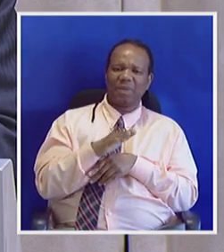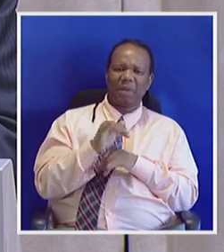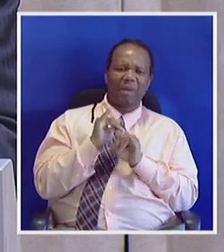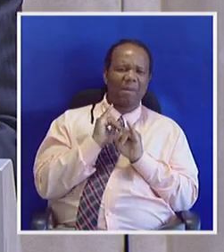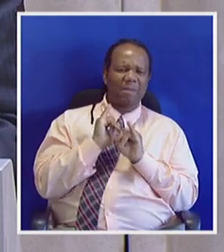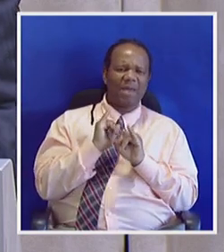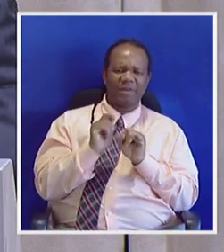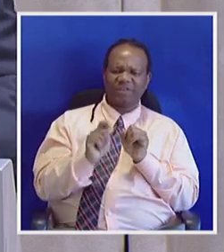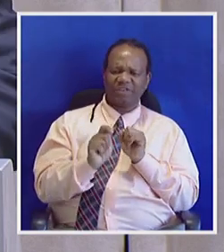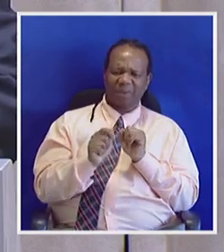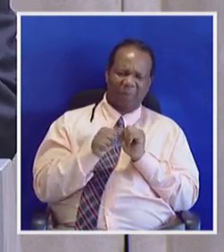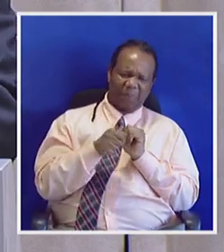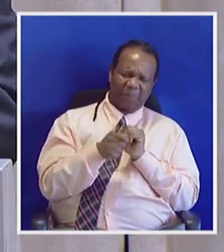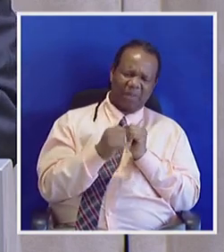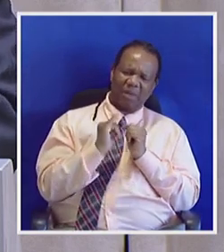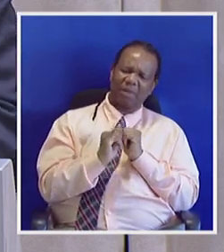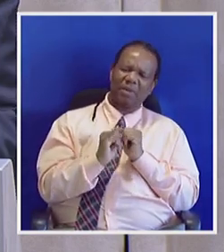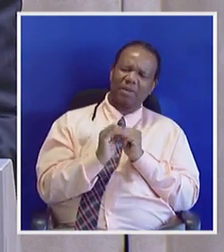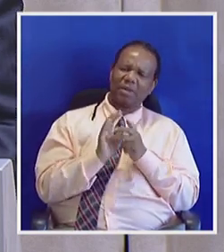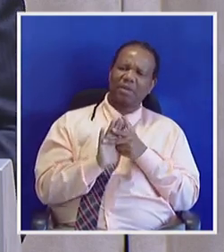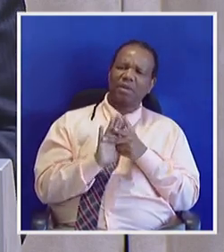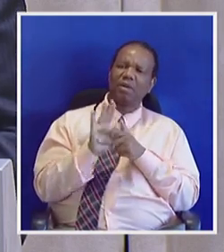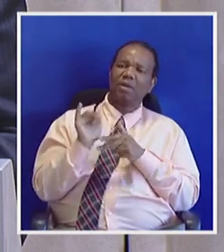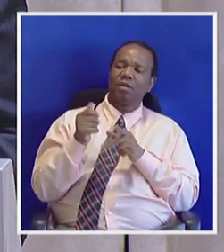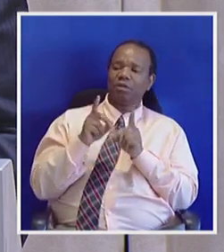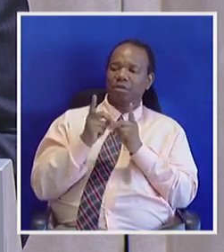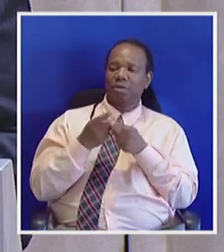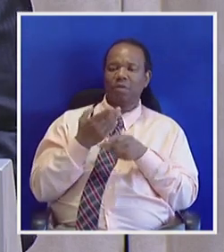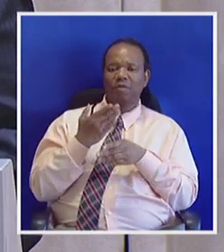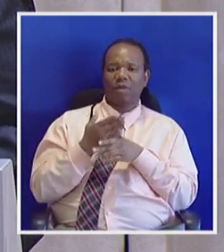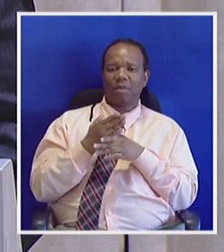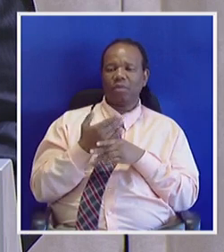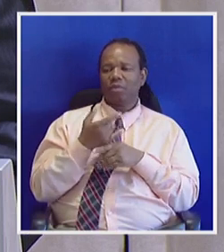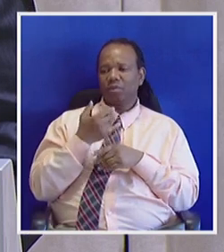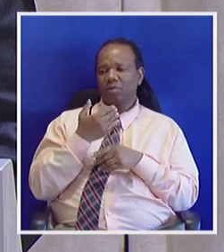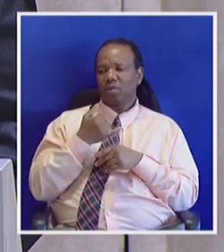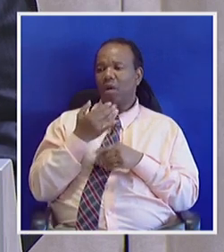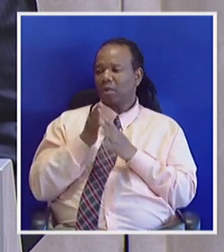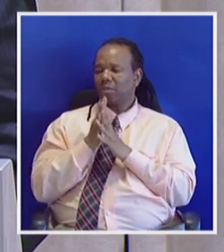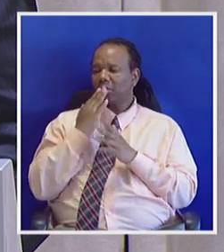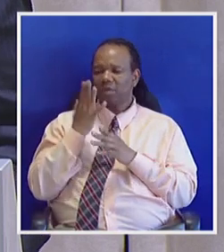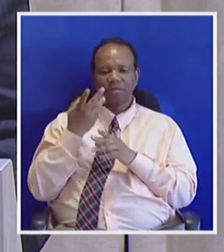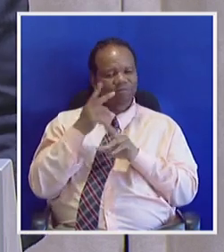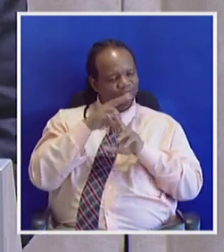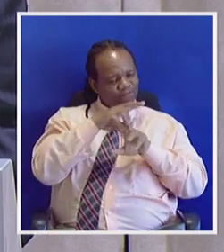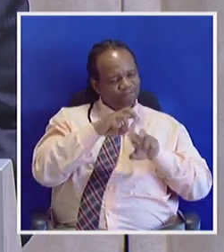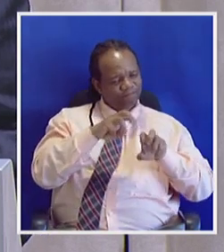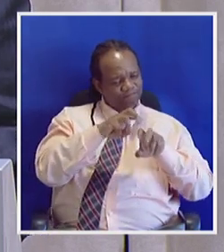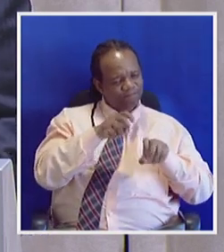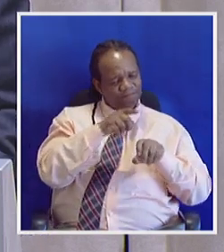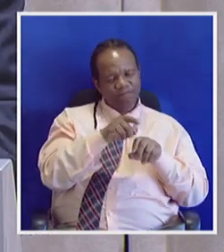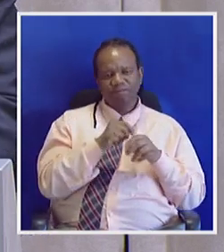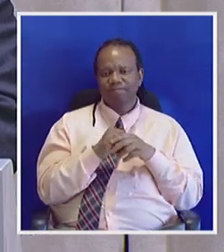Re ile ra kopa Department ya Labor hore e ke e shebisise taba ena. Ke a kgolwa hore ba tla ba ntse